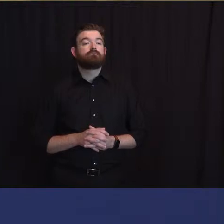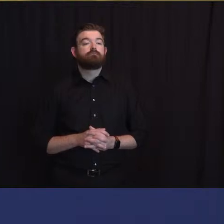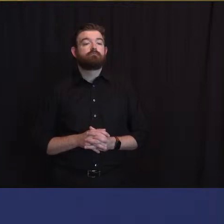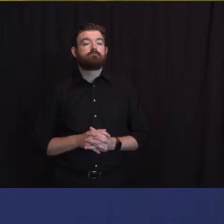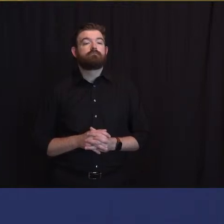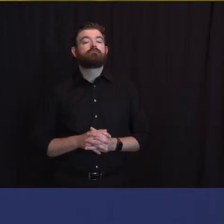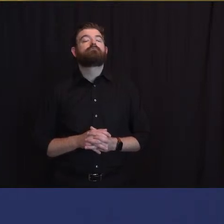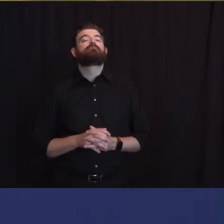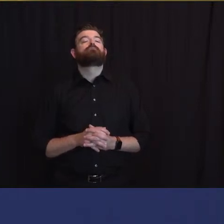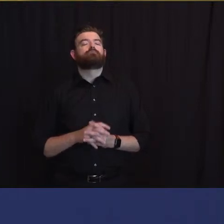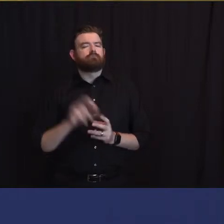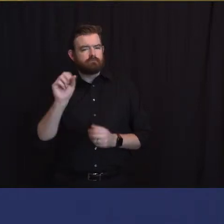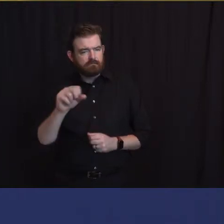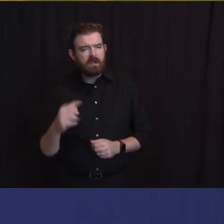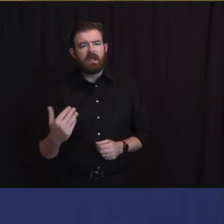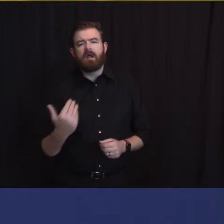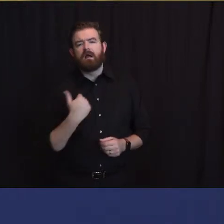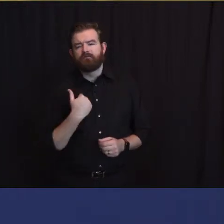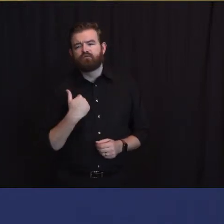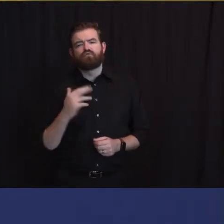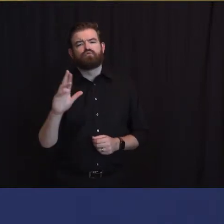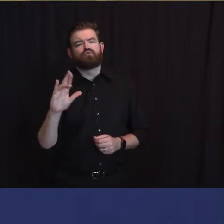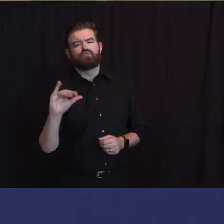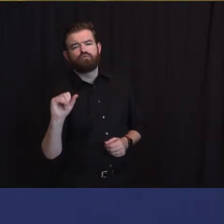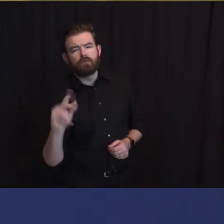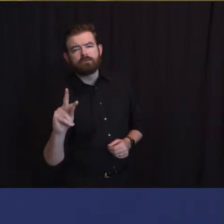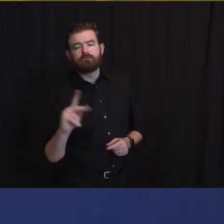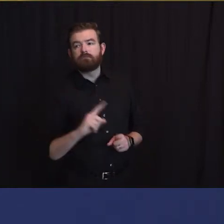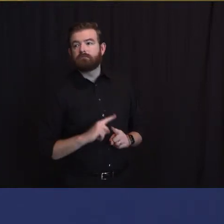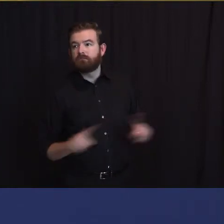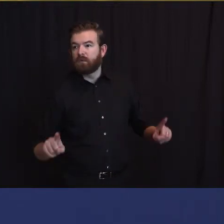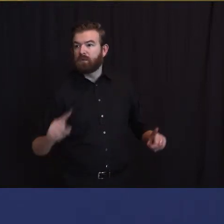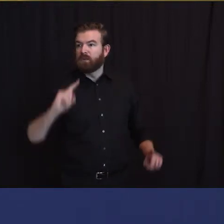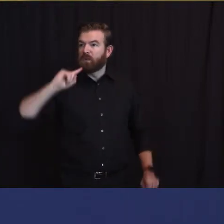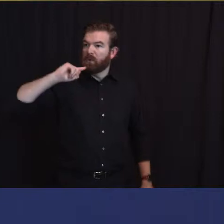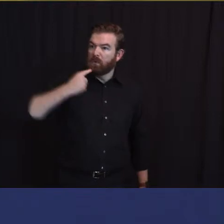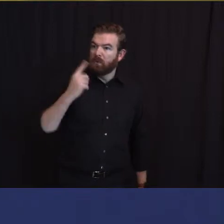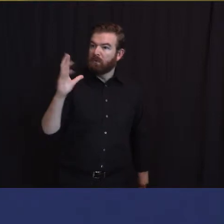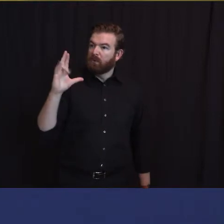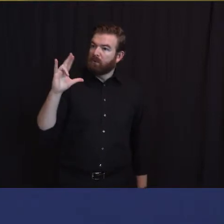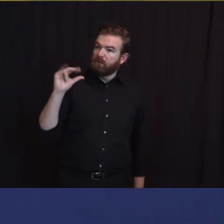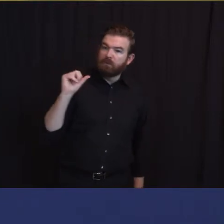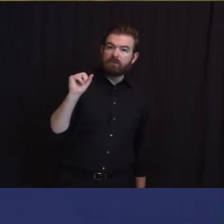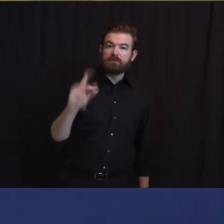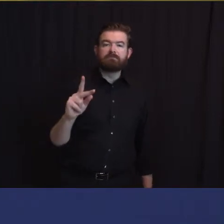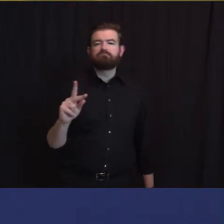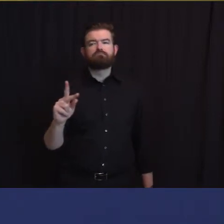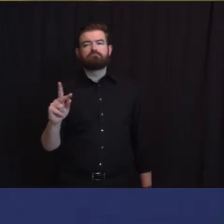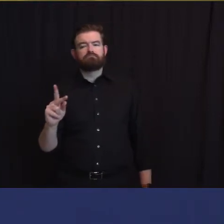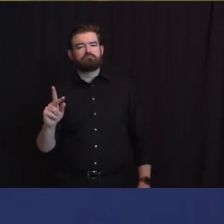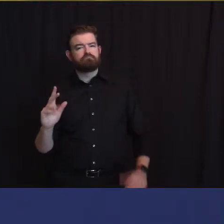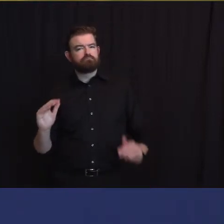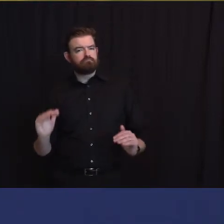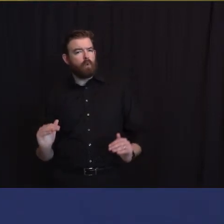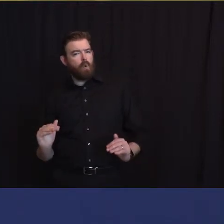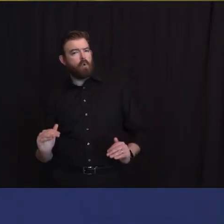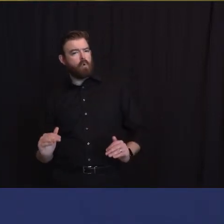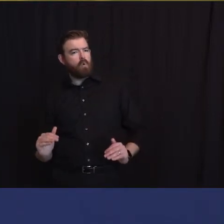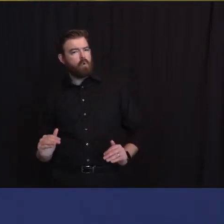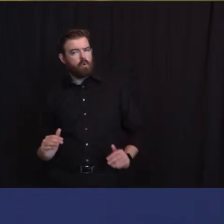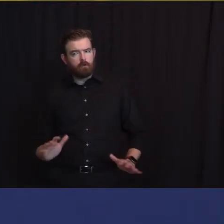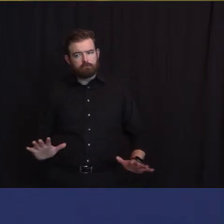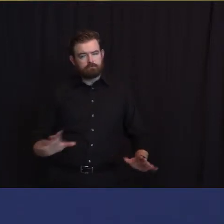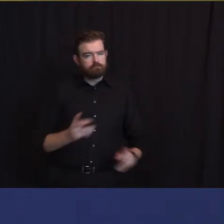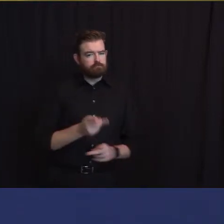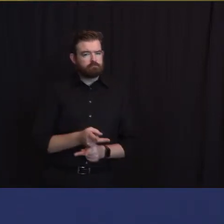our ability to safely and responsibly take those steps, including especially to never go near overrunning